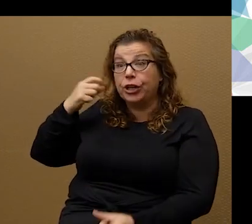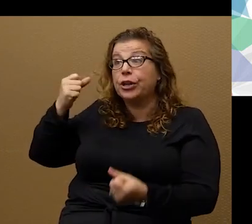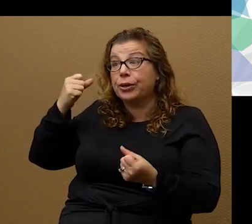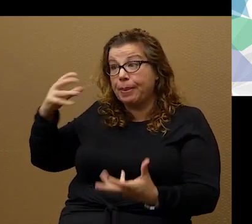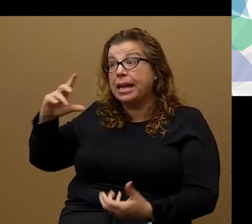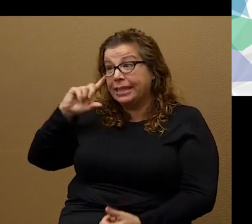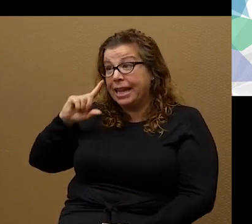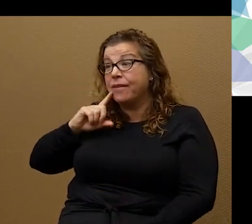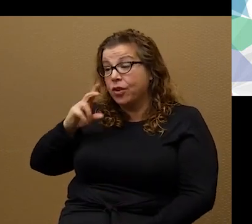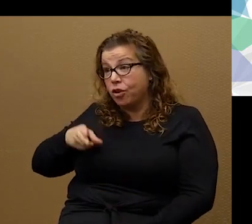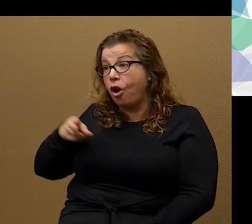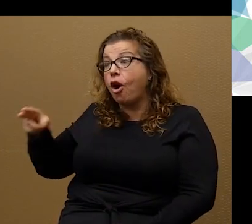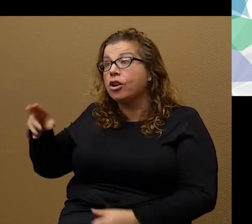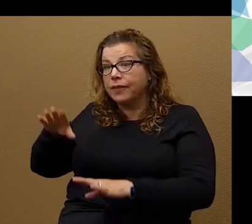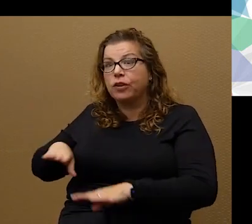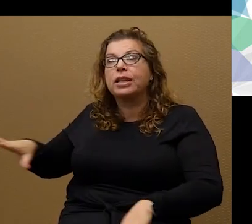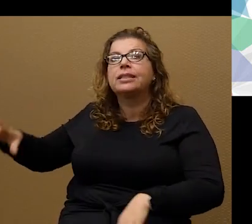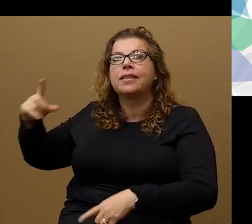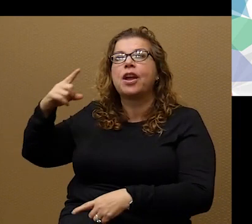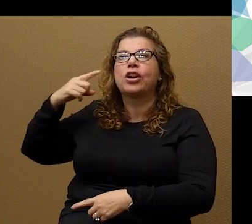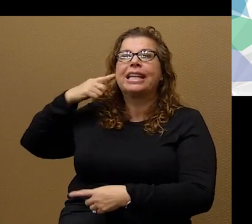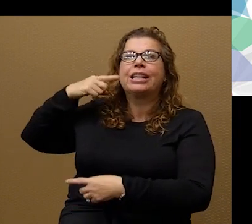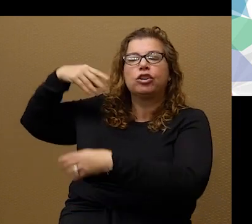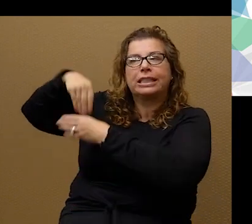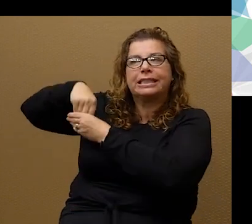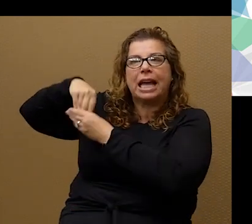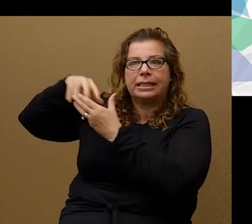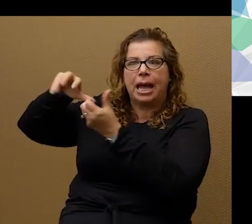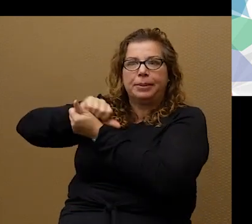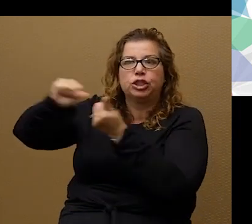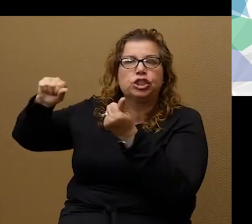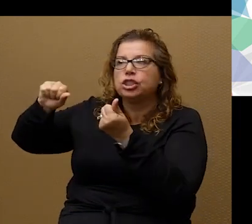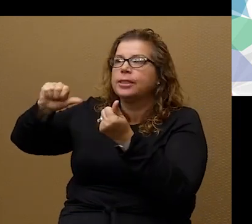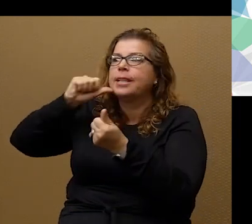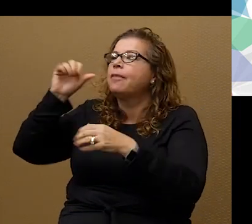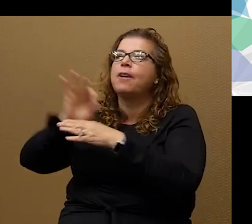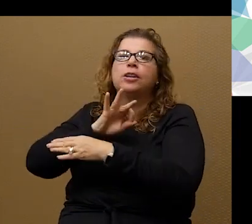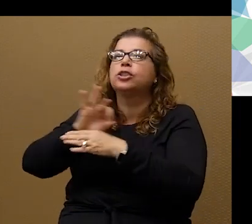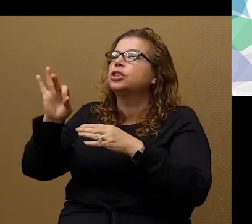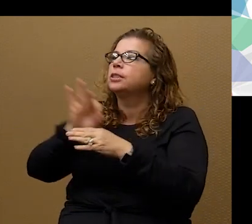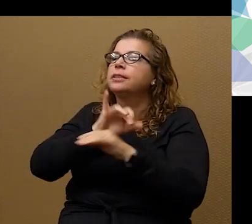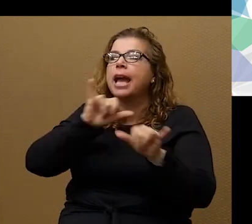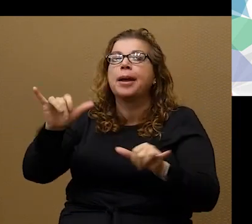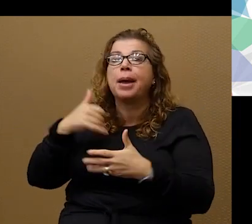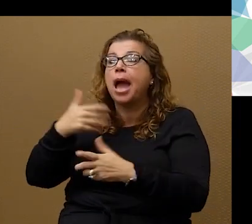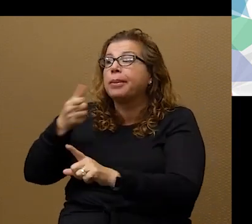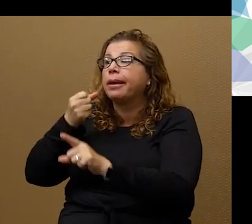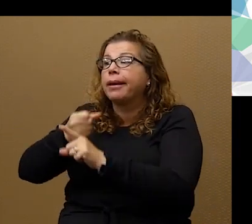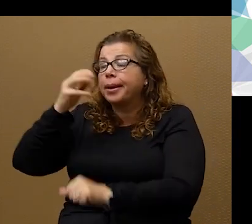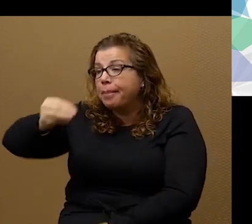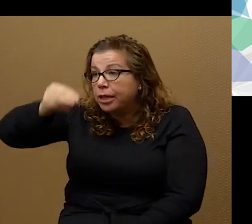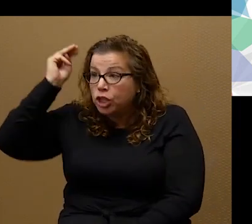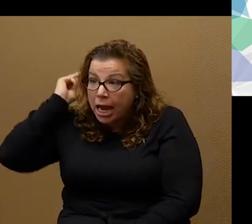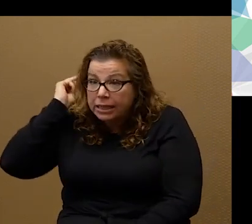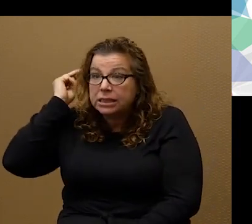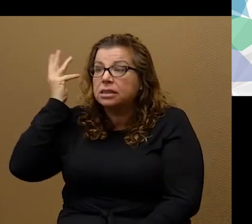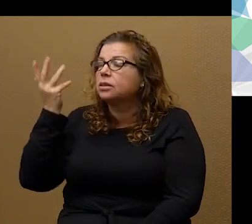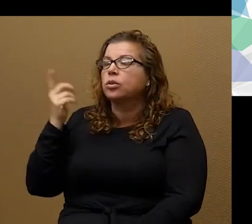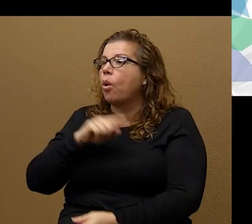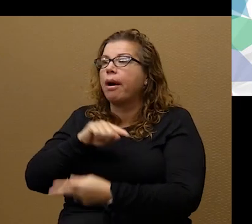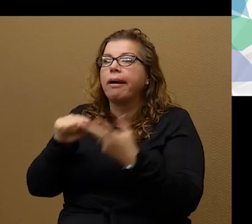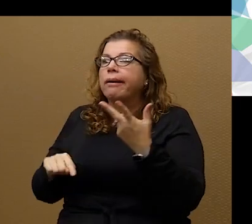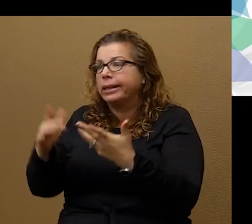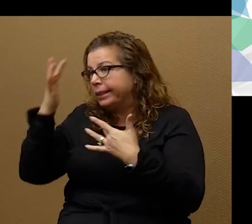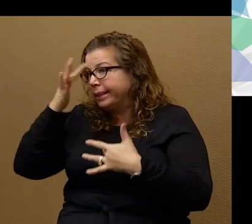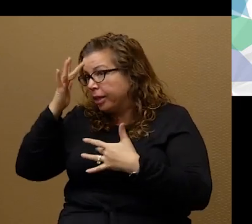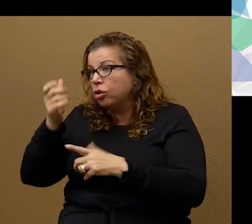their inner ear has been damaged or it doesn't work the same way, meningitis, a variety of different things.